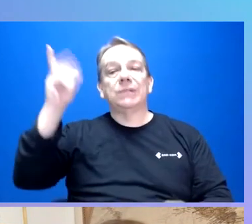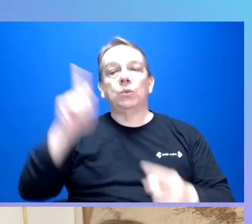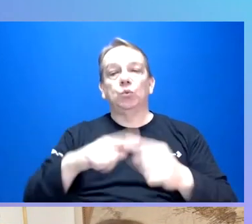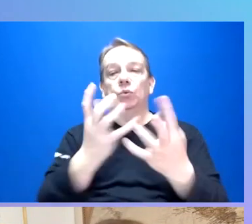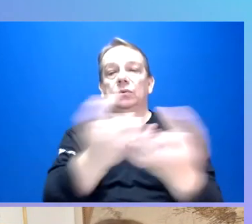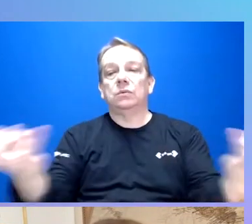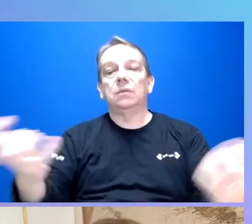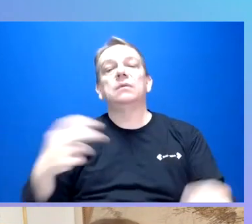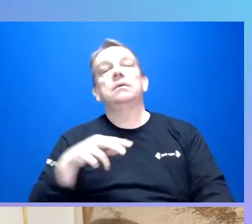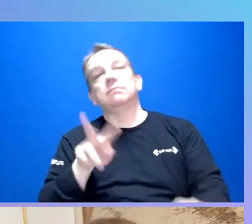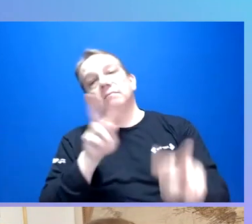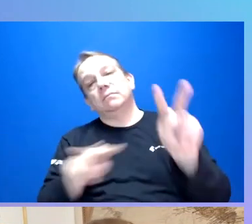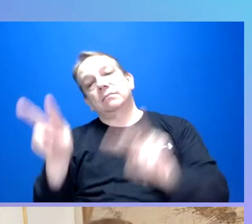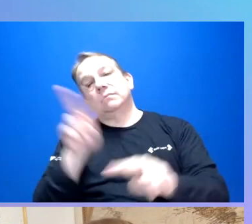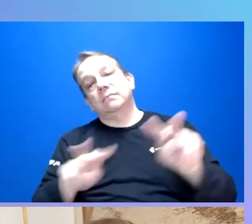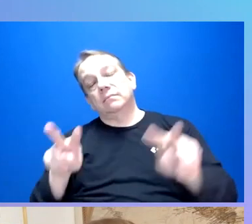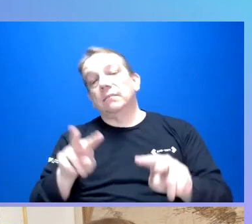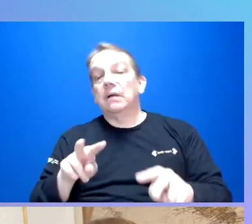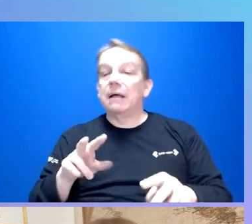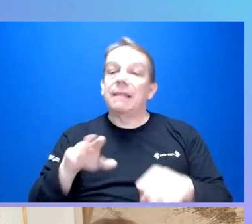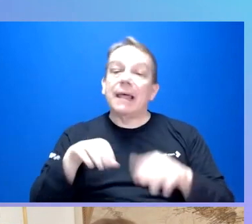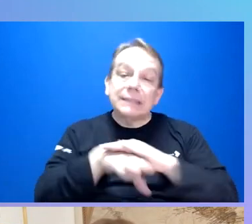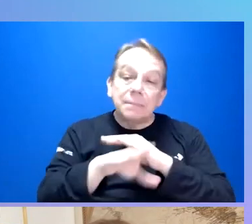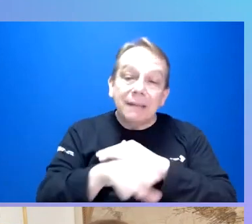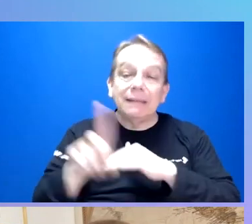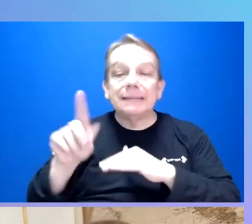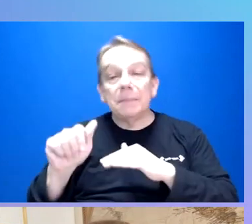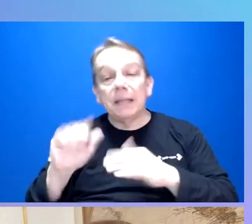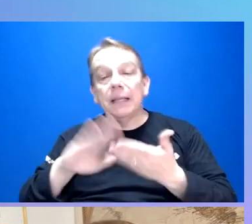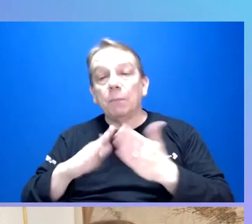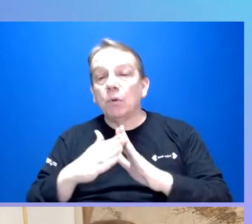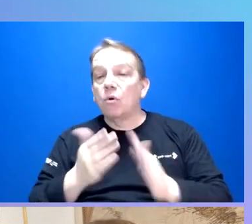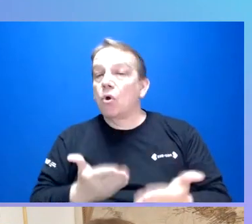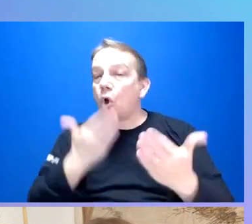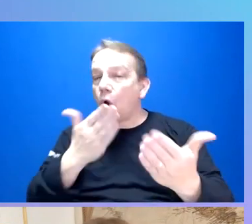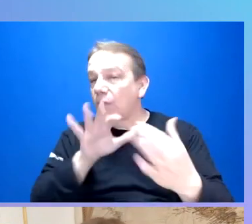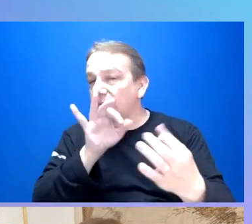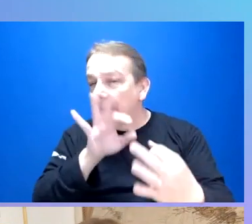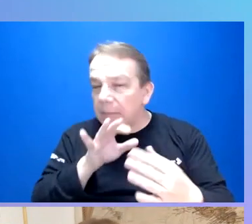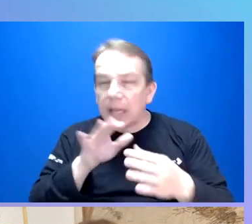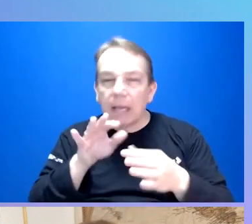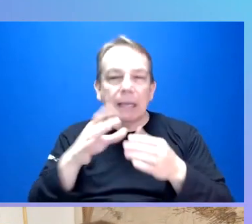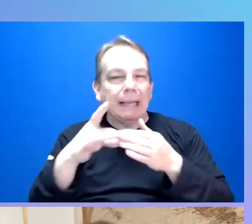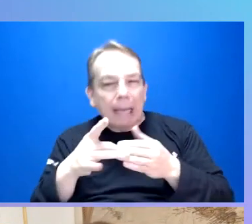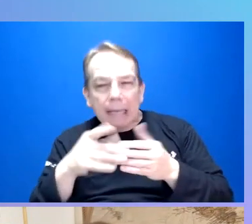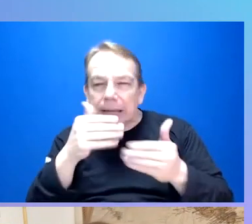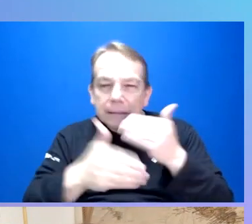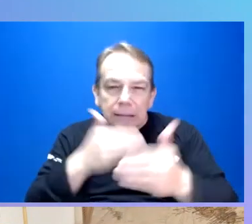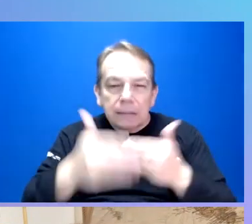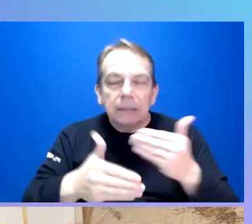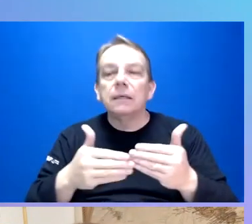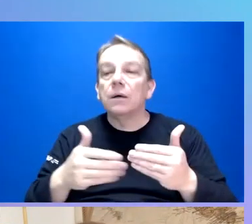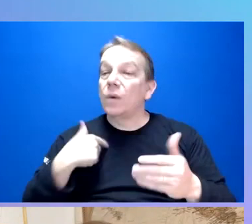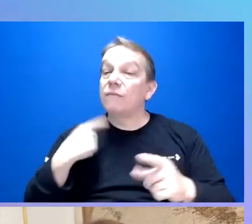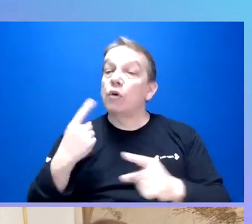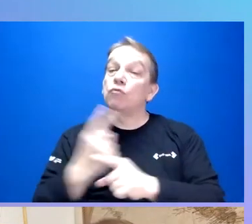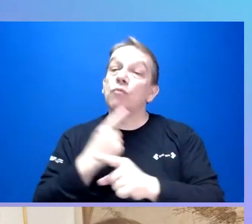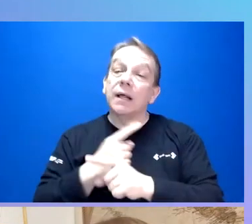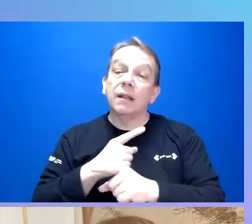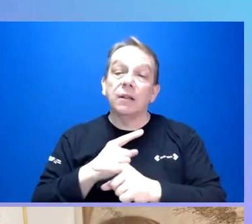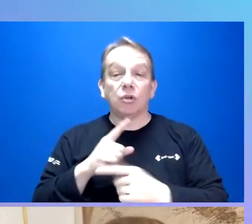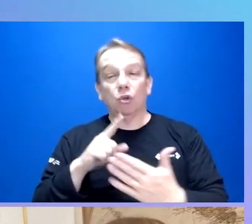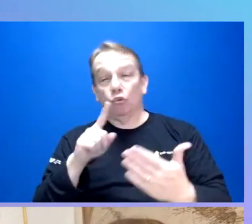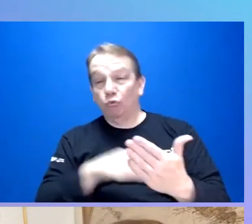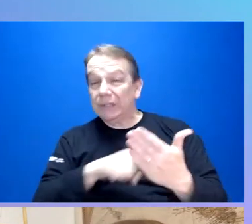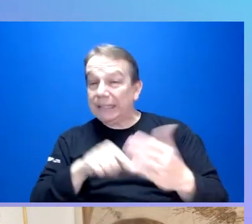local accessibility and disability communities in New York to offer guidance and feedback. We also have regular design crit where the students